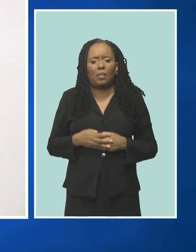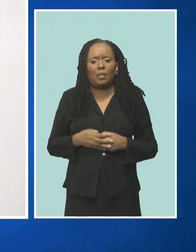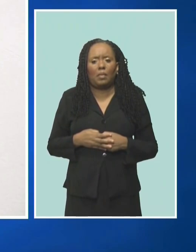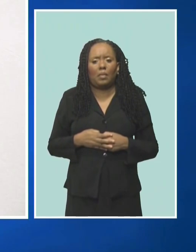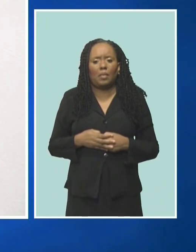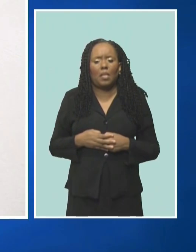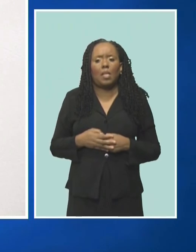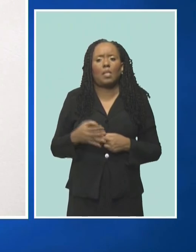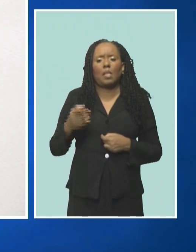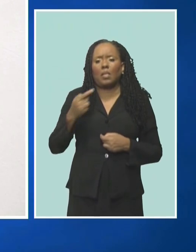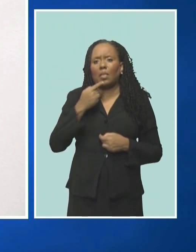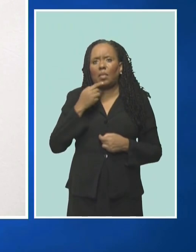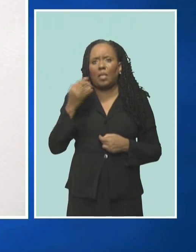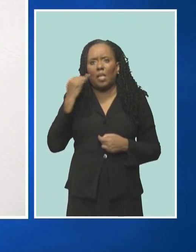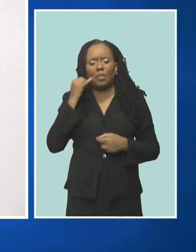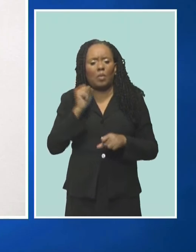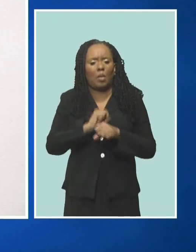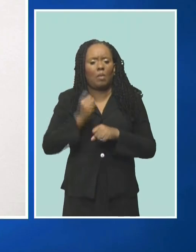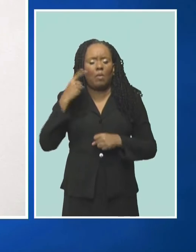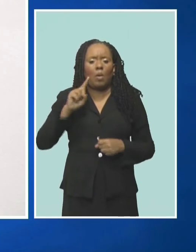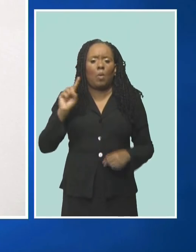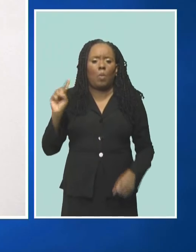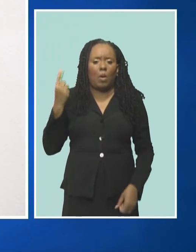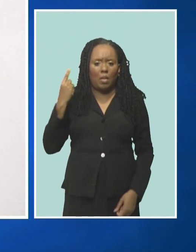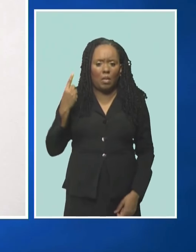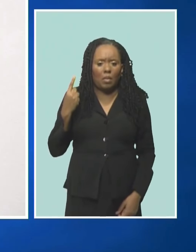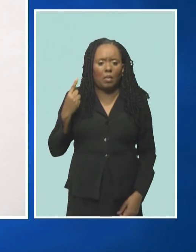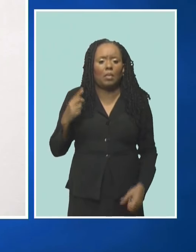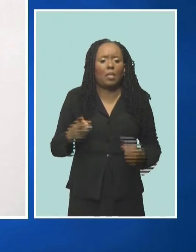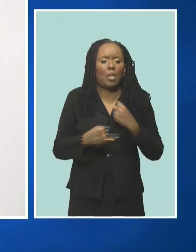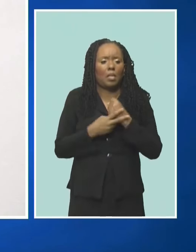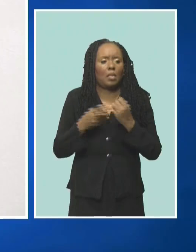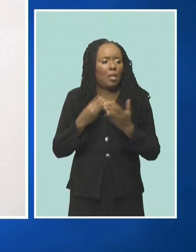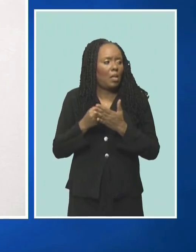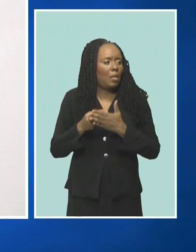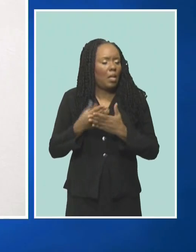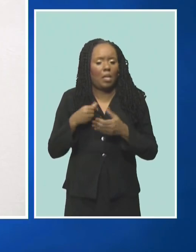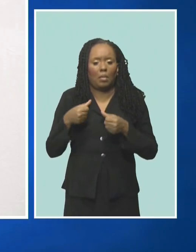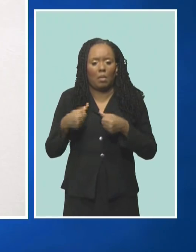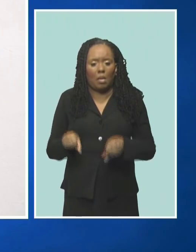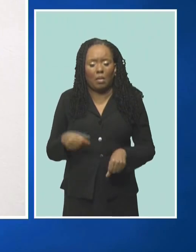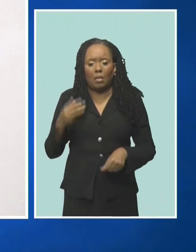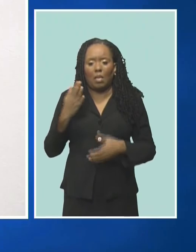work for like a dollar, make sure you save some and put it down for a rainy day.